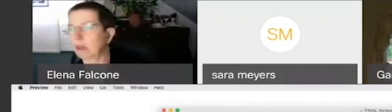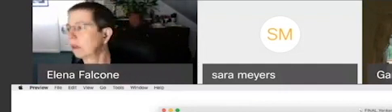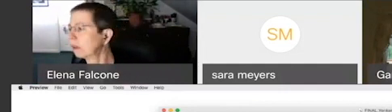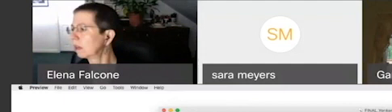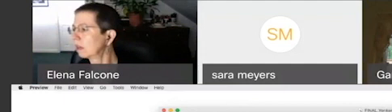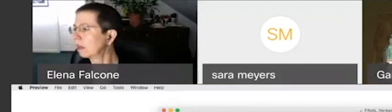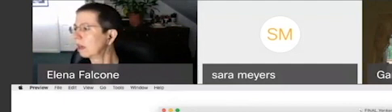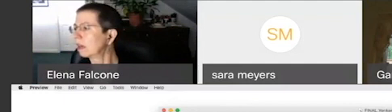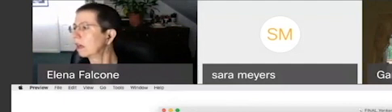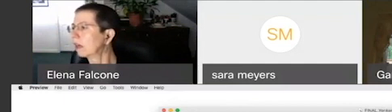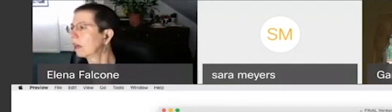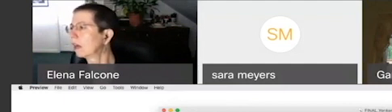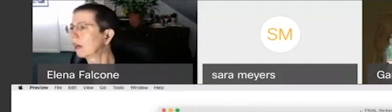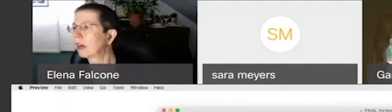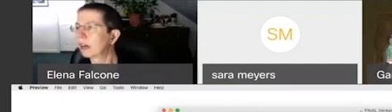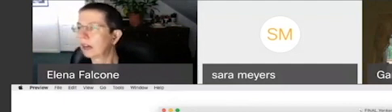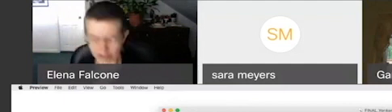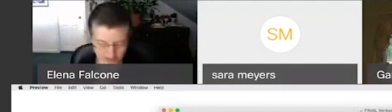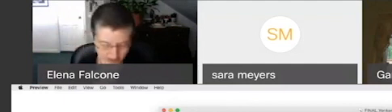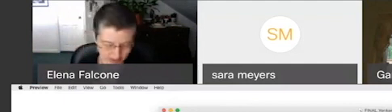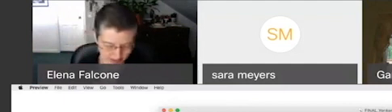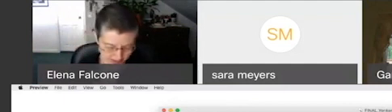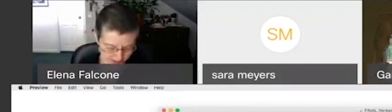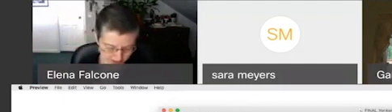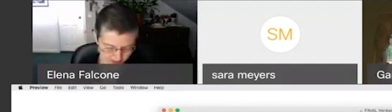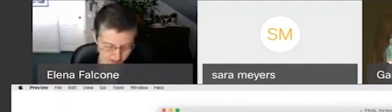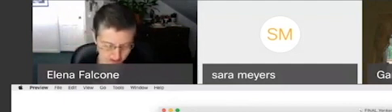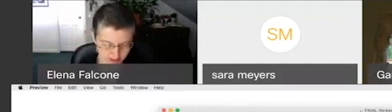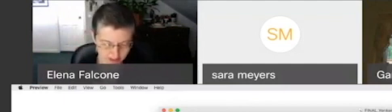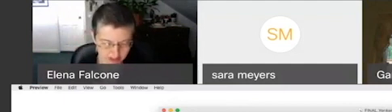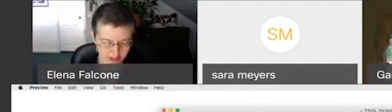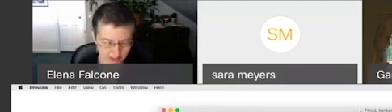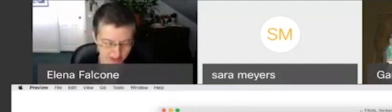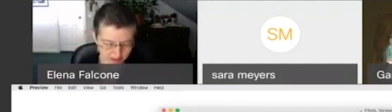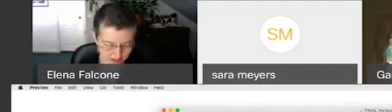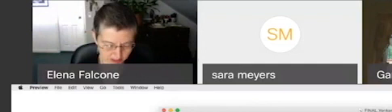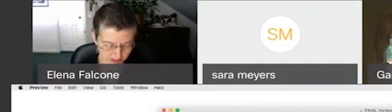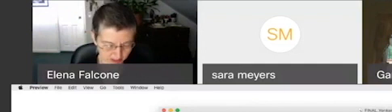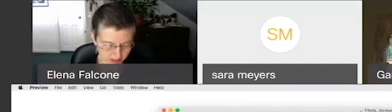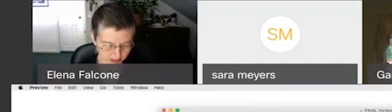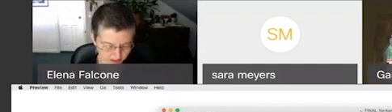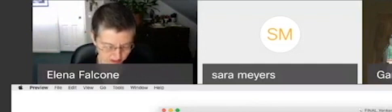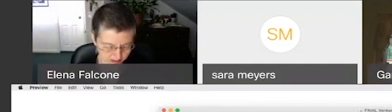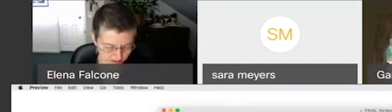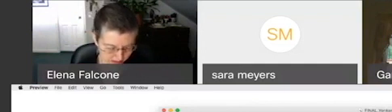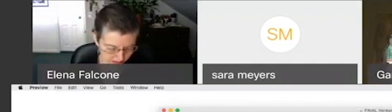October 2020. This is the way the law is currently written. So currently what it says is that you go back